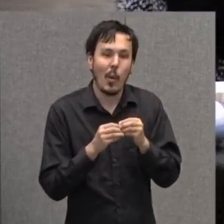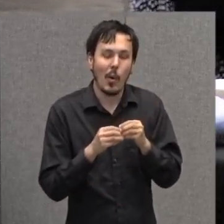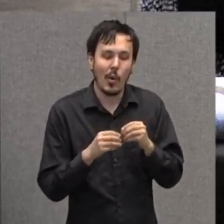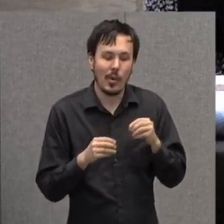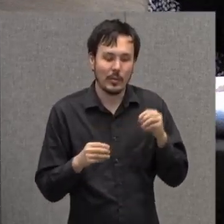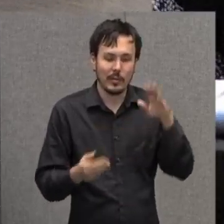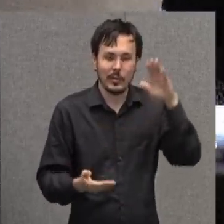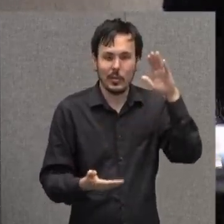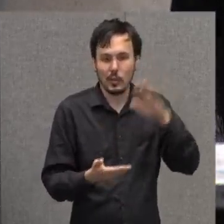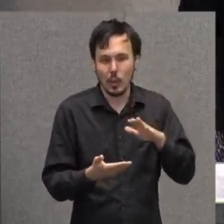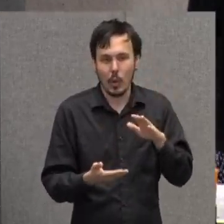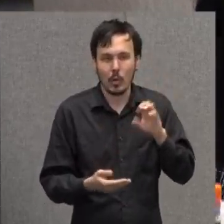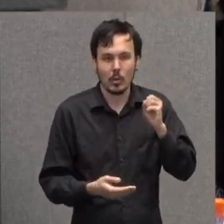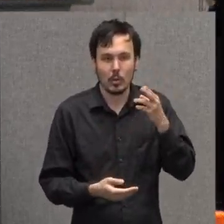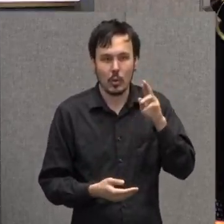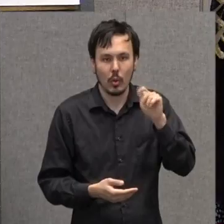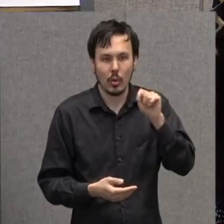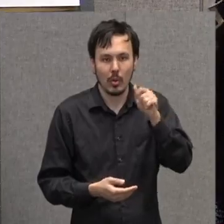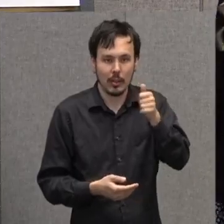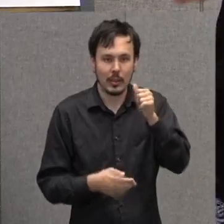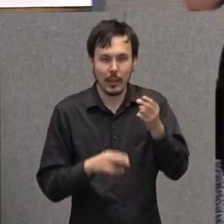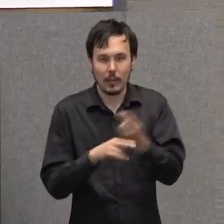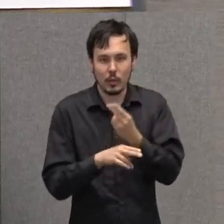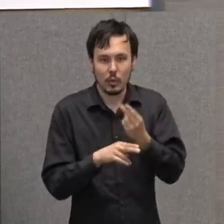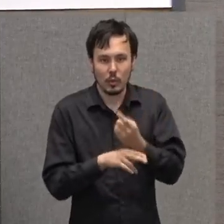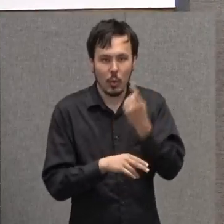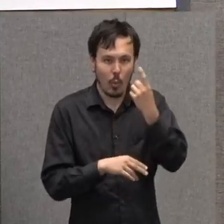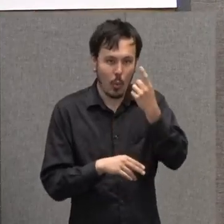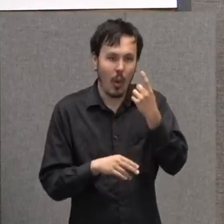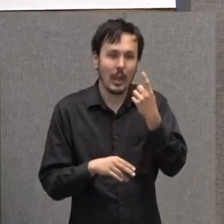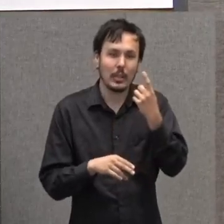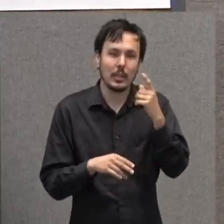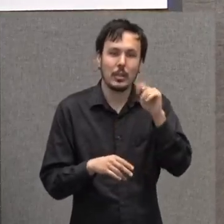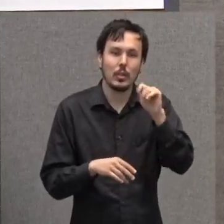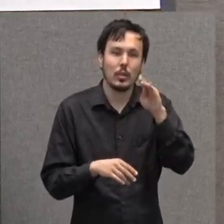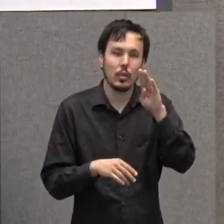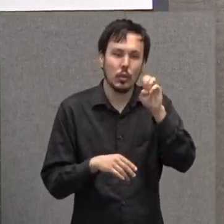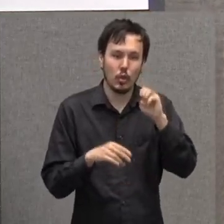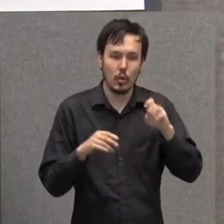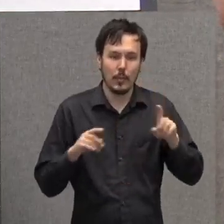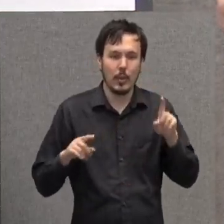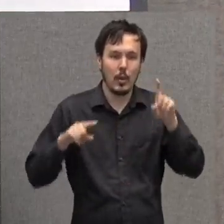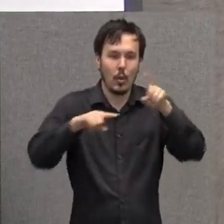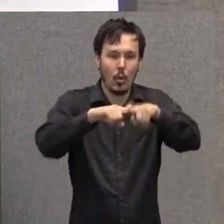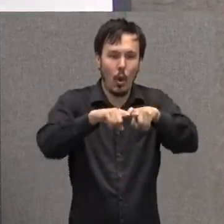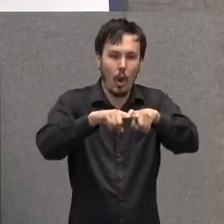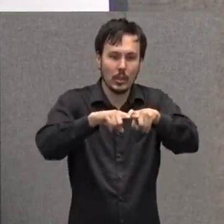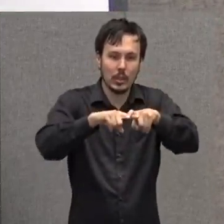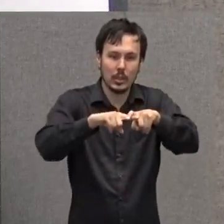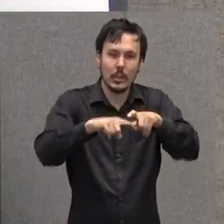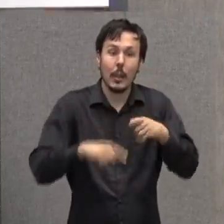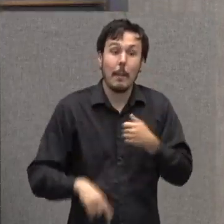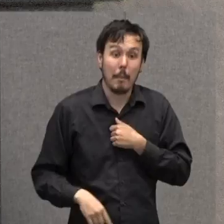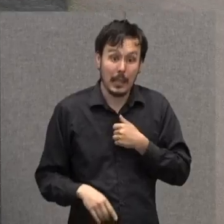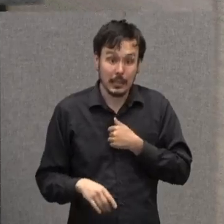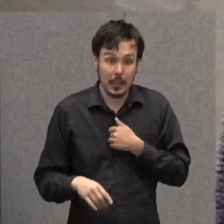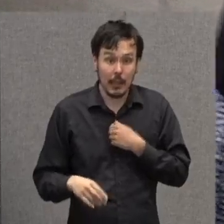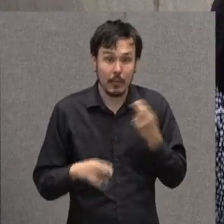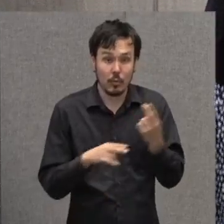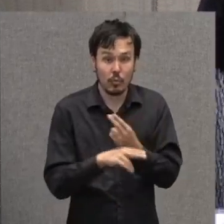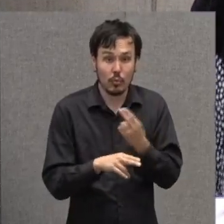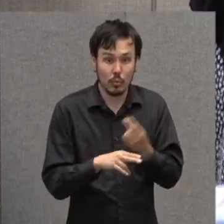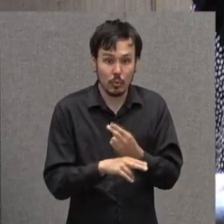base. She used one tube crisscrossed either way, and I used